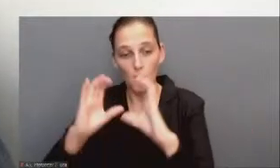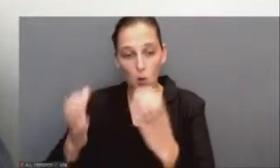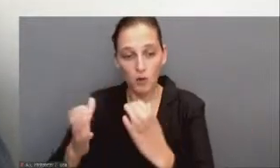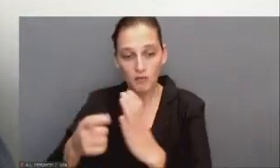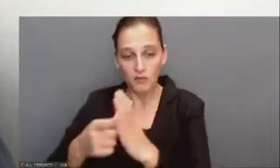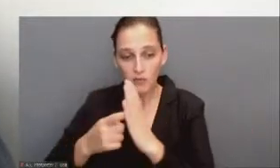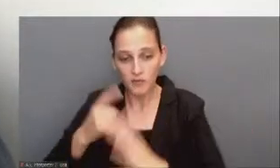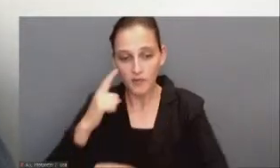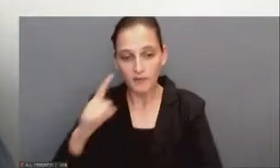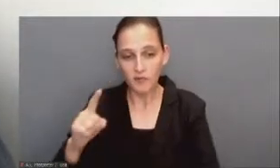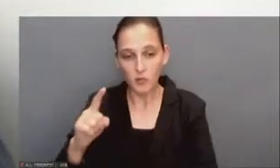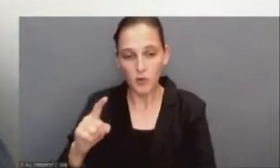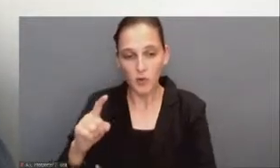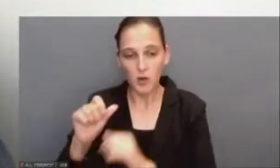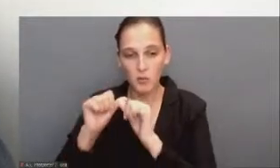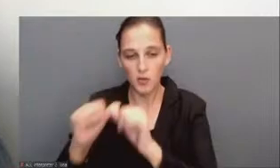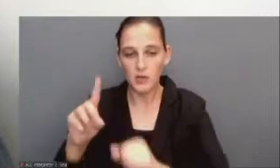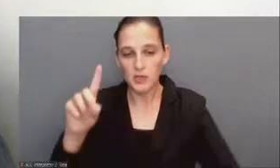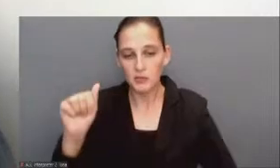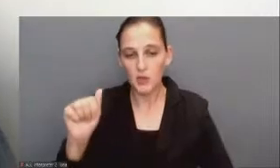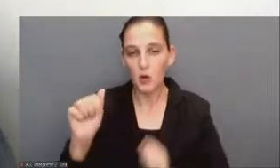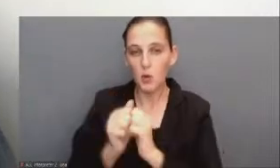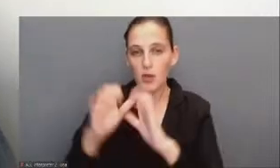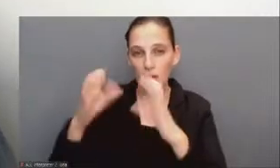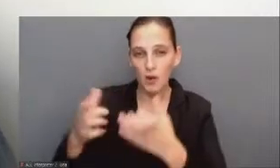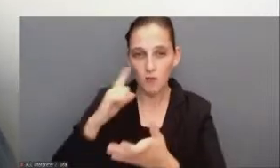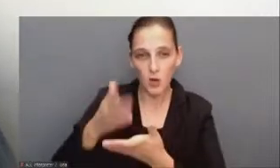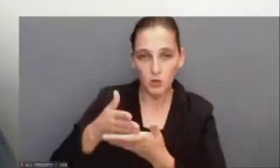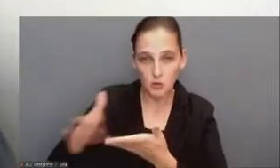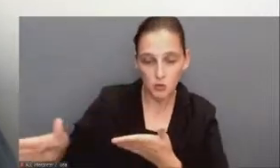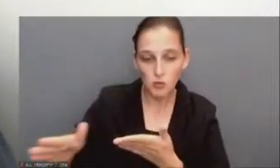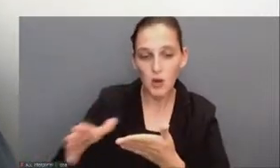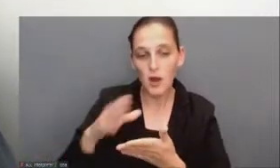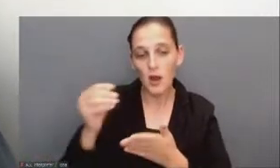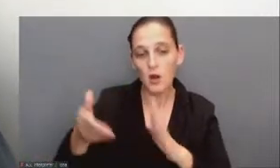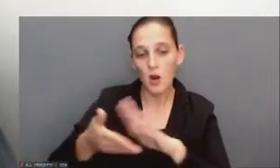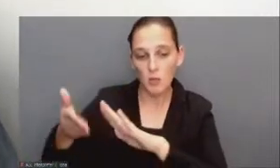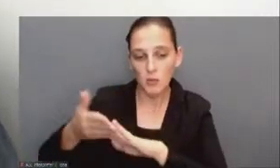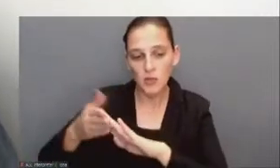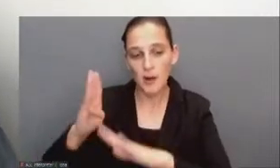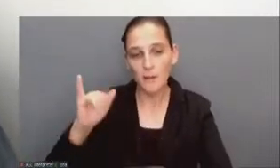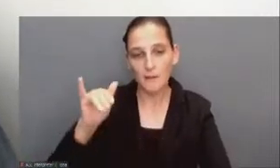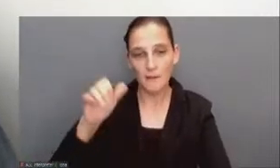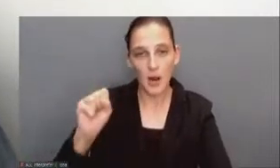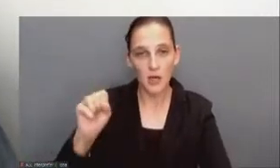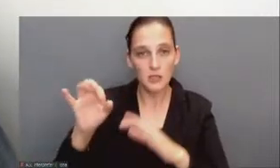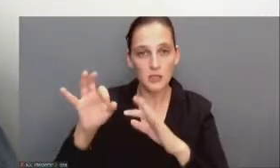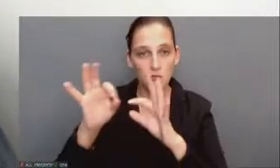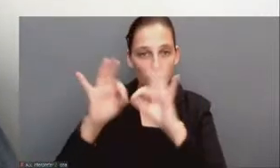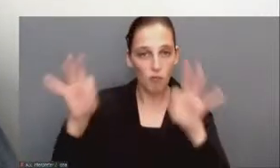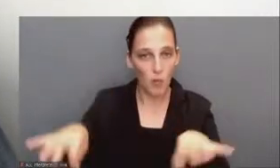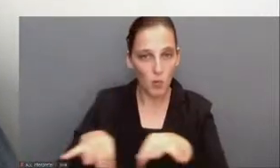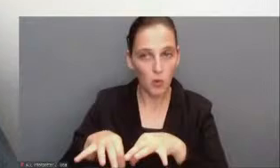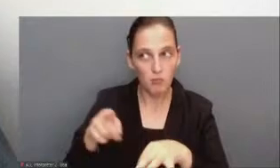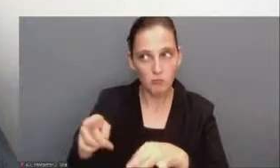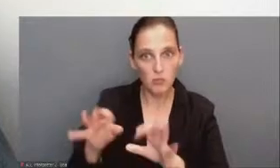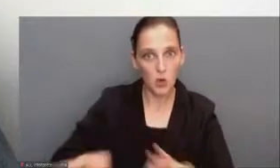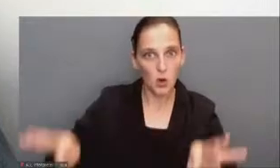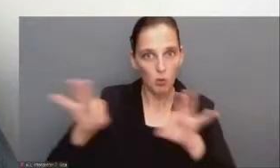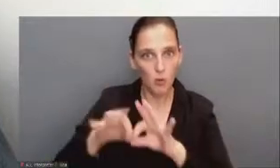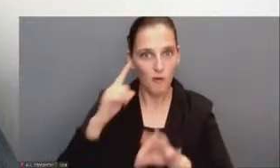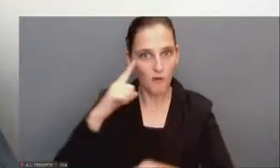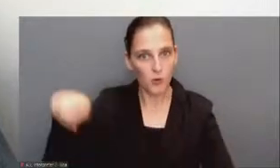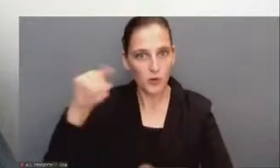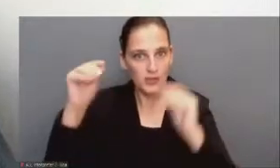as the impermissibility of categorical exclusions and of racially biased frameworks, will hence be as critical for practical orientation in